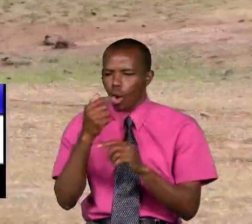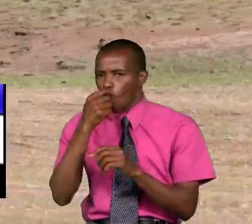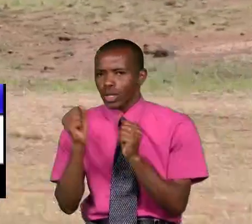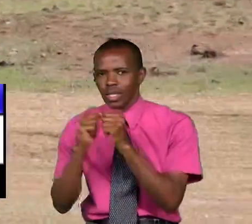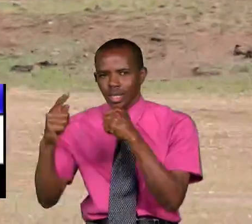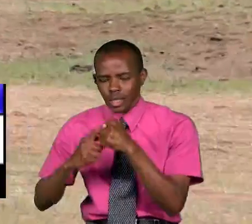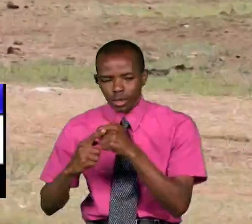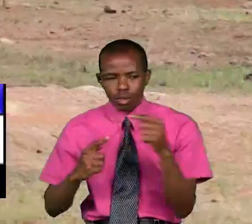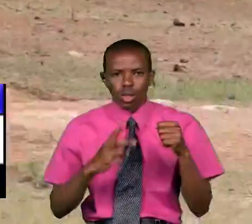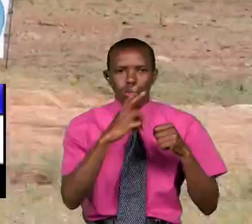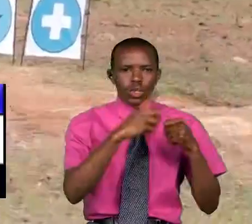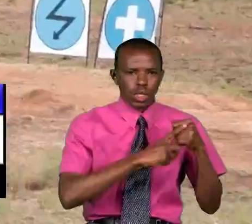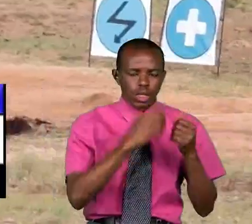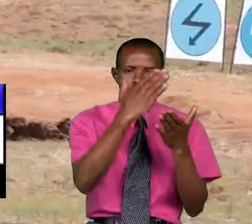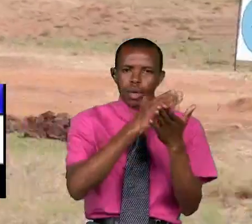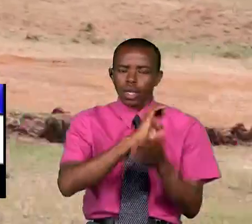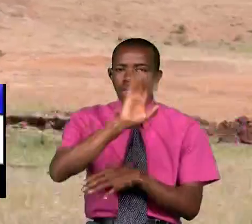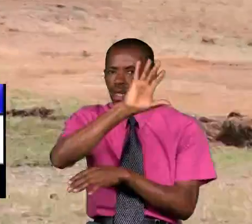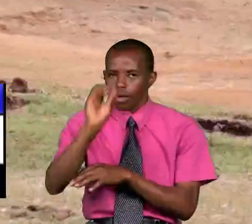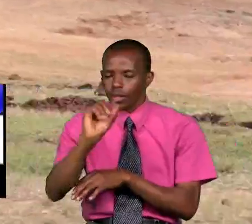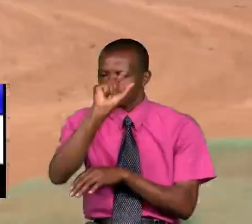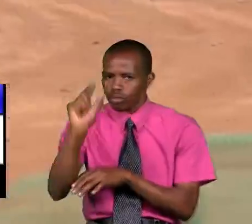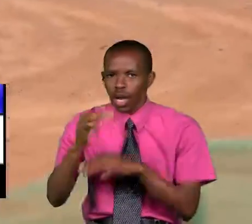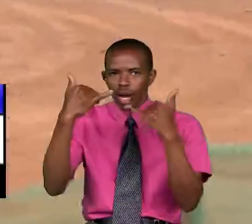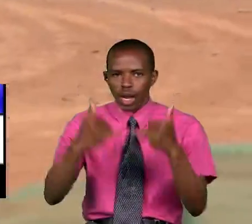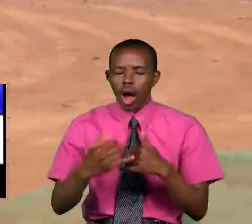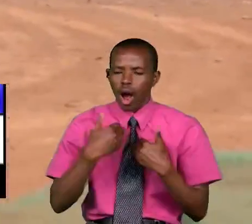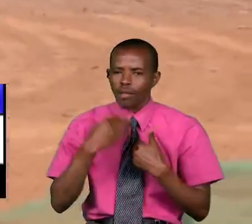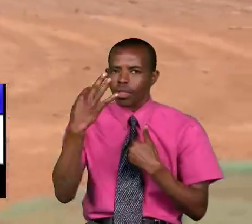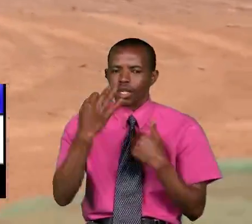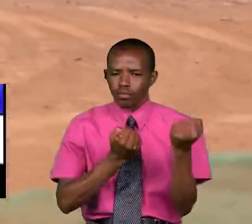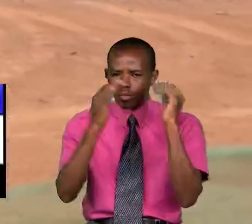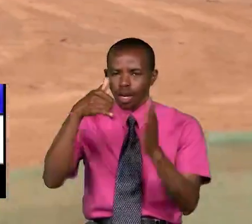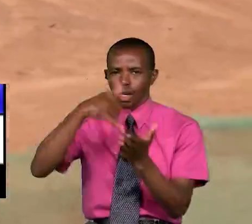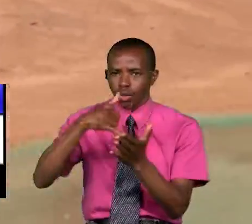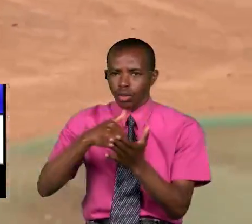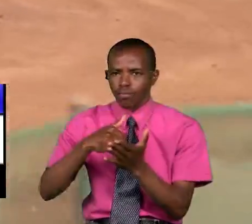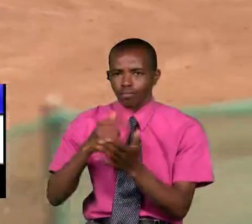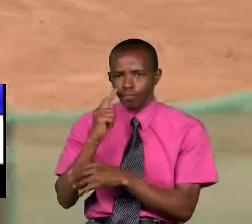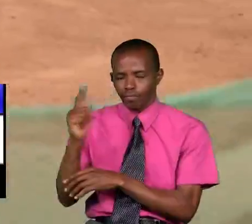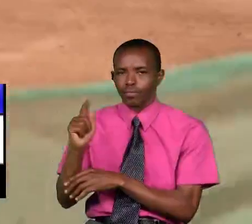years. The program in the East African region currently has three drivers, including Hamza Anwar,